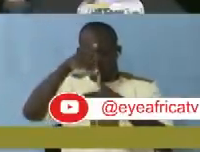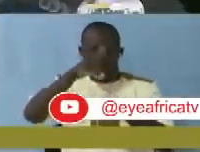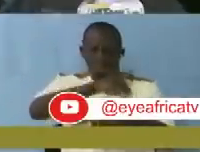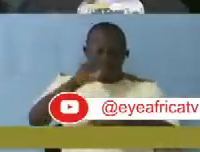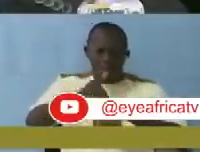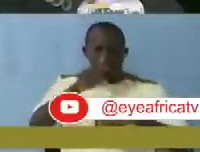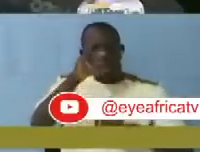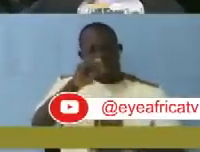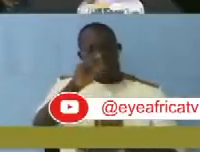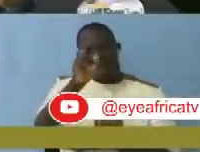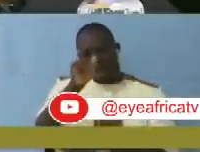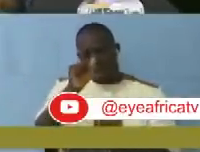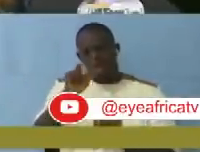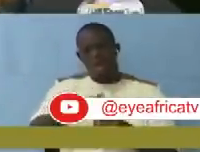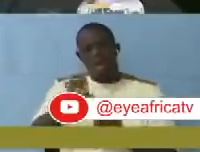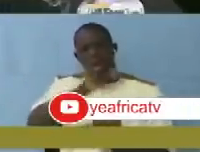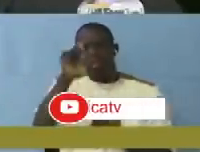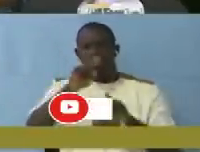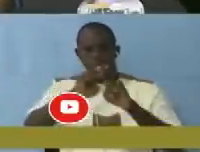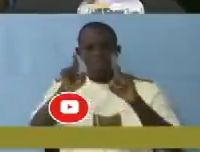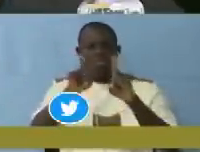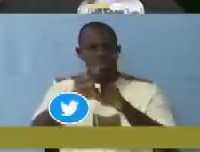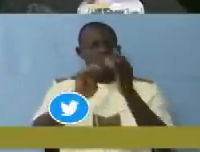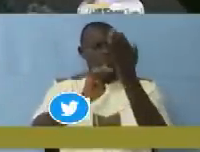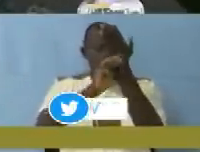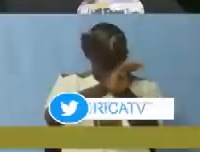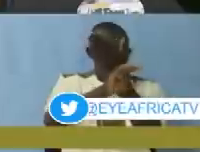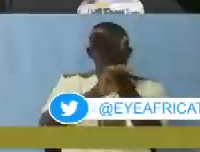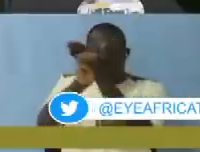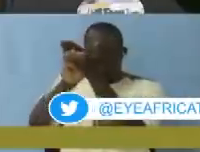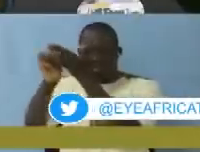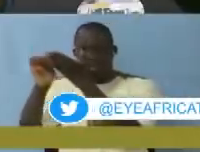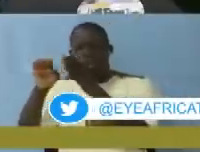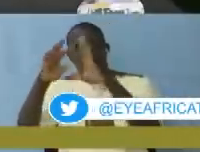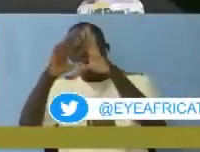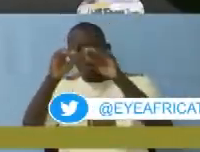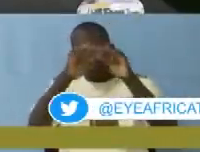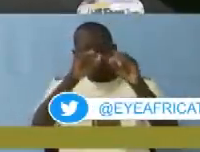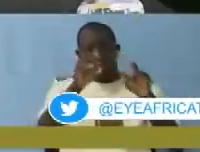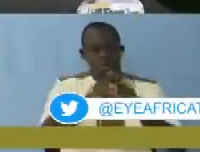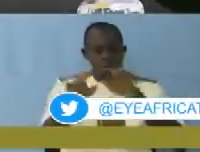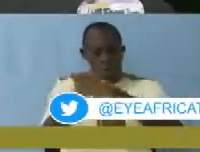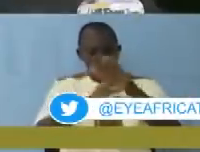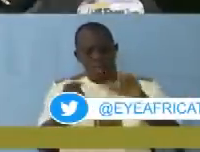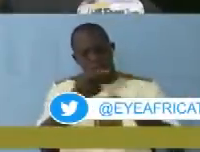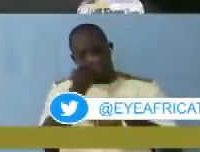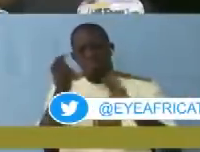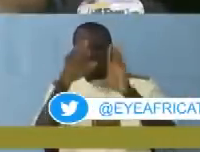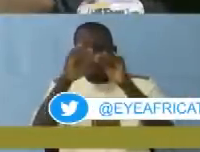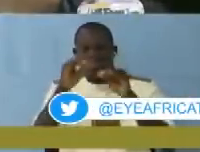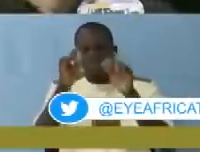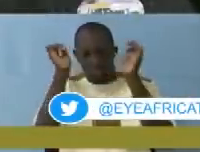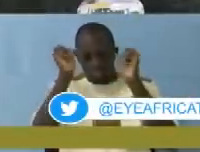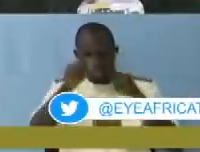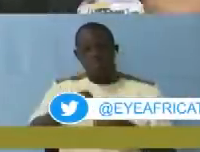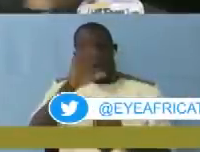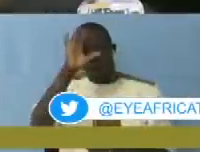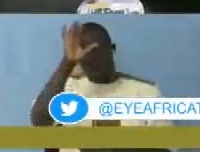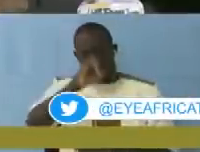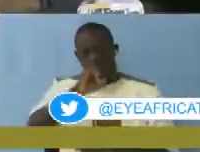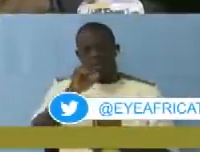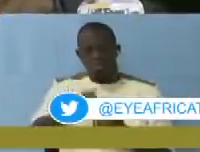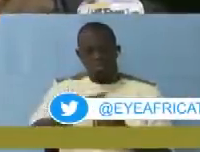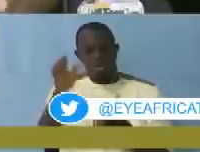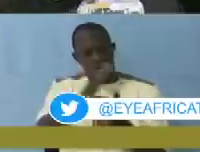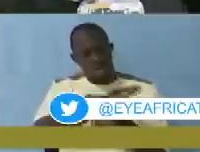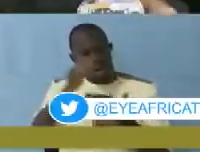NIA, and the subdivisions or the subsidiary bodies under those divisions, so we get to understand it. We will share it